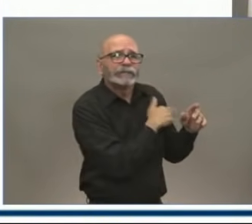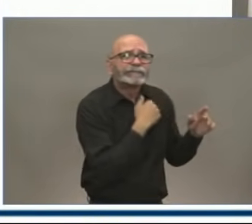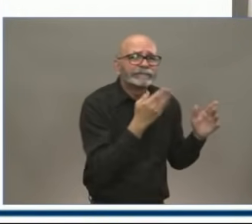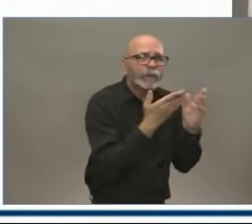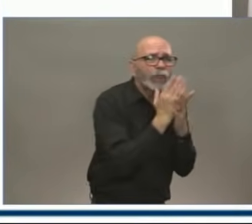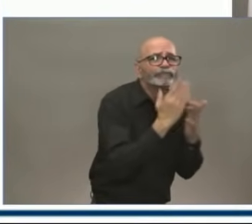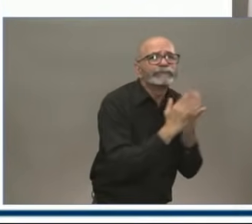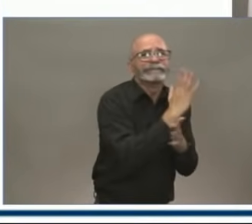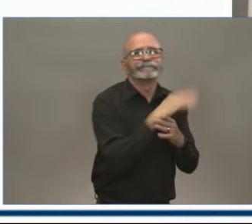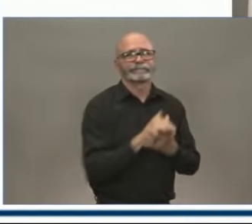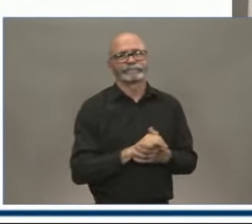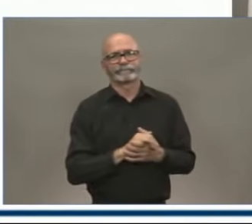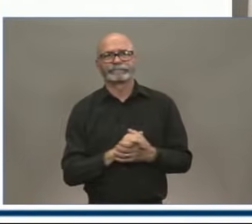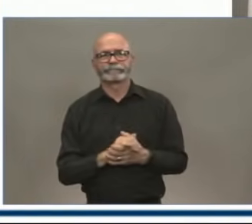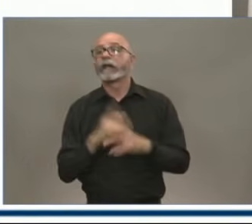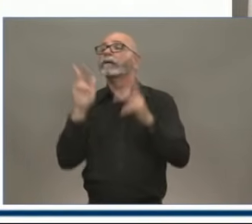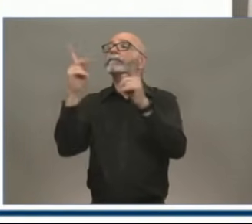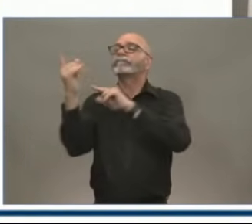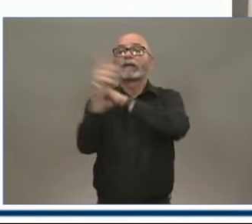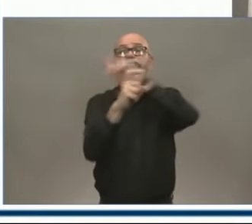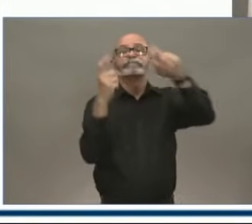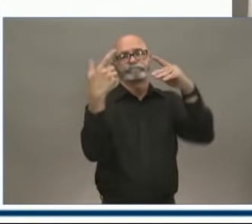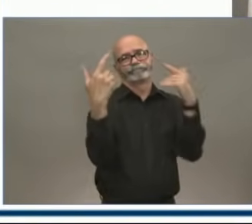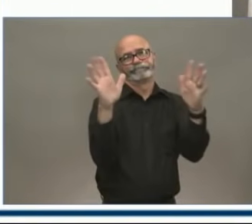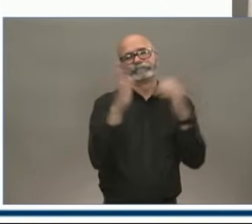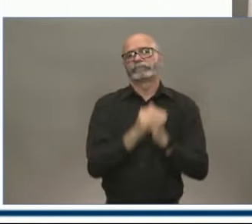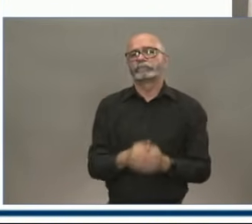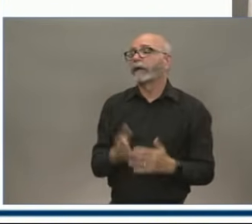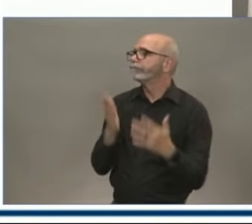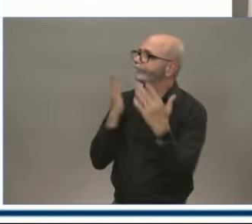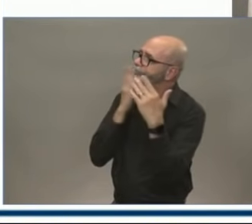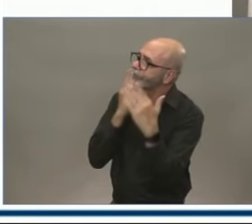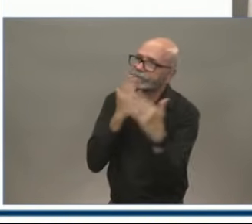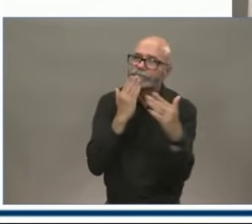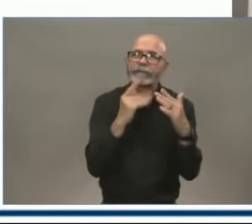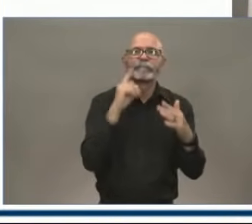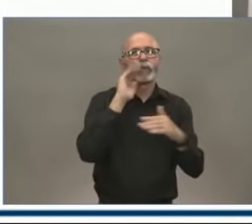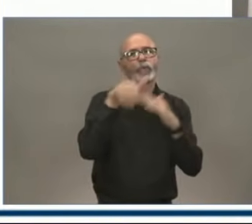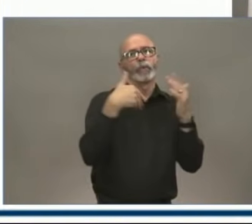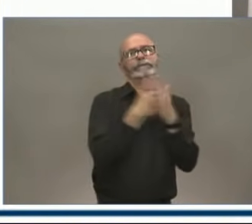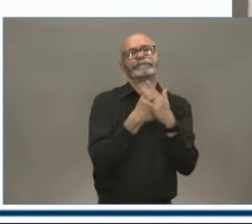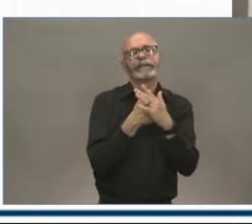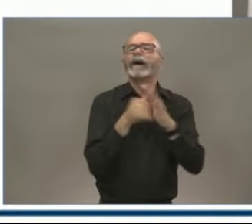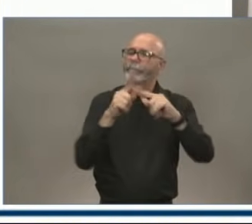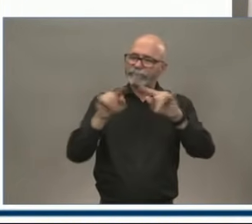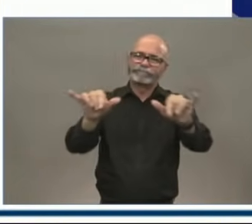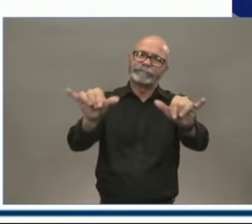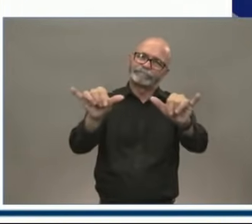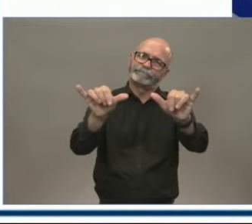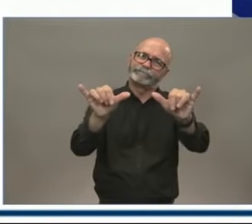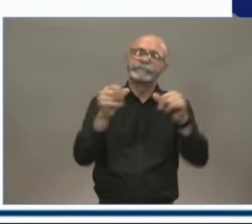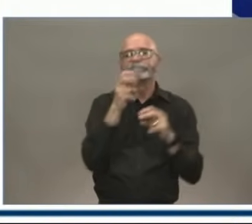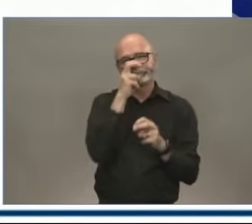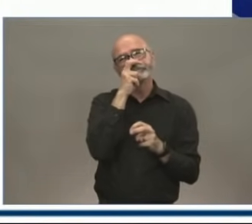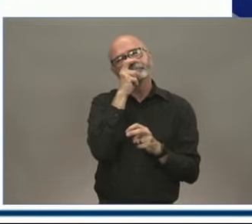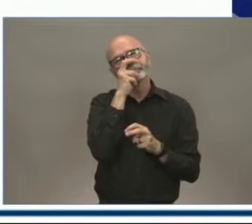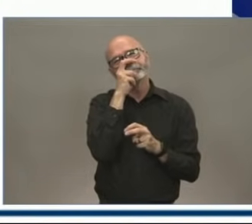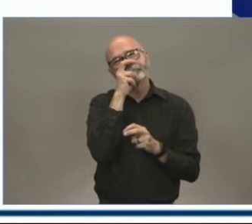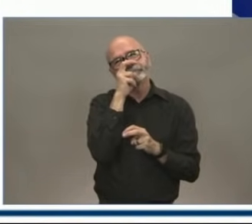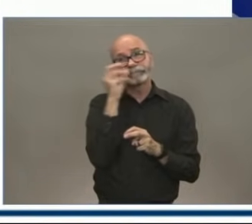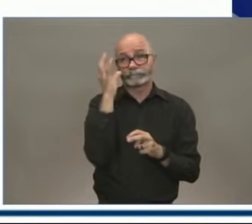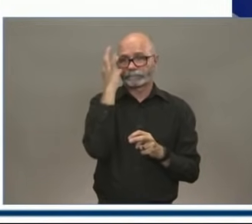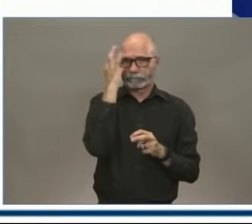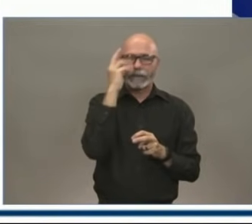today. Thank you, Christine, and thank all of you. We are still under tight restrictions here in Halifax and some of Hants County, and